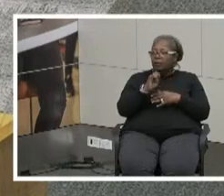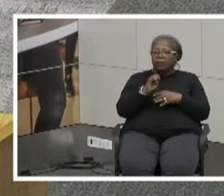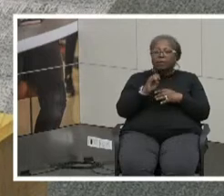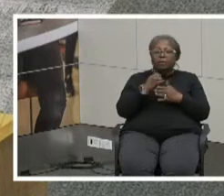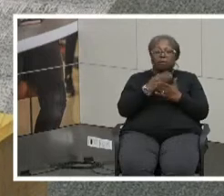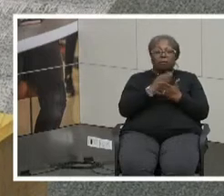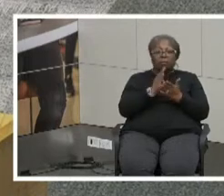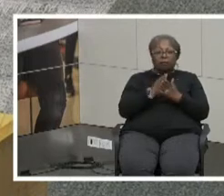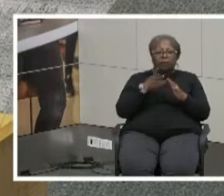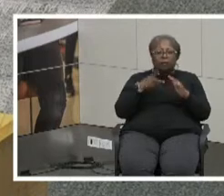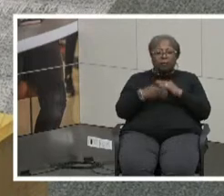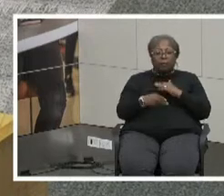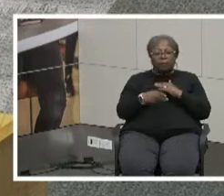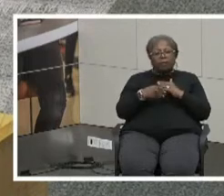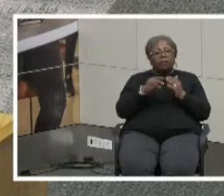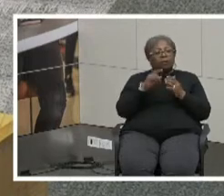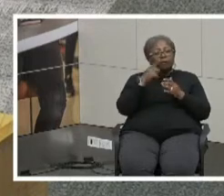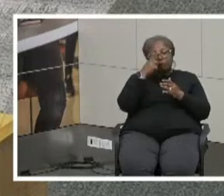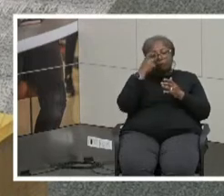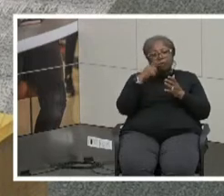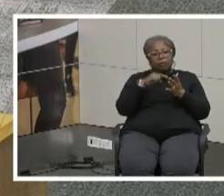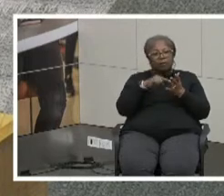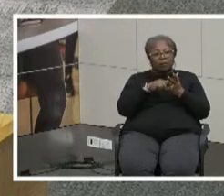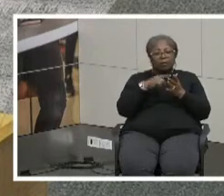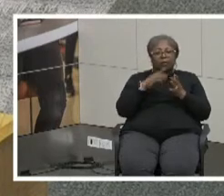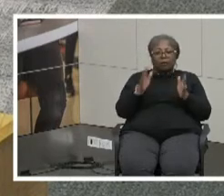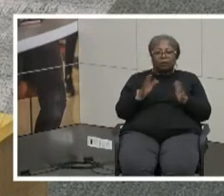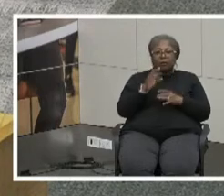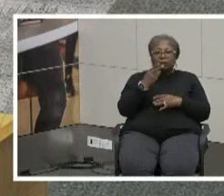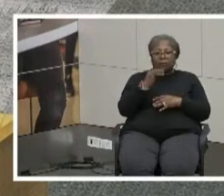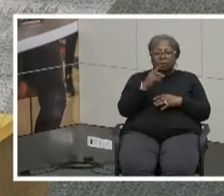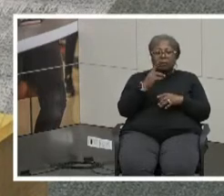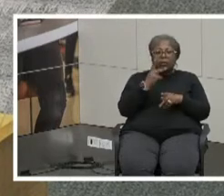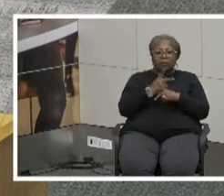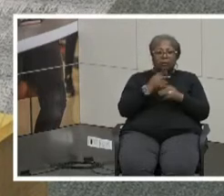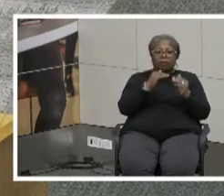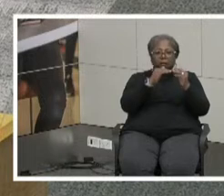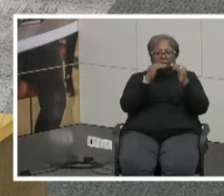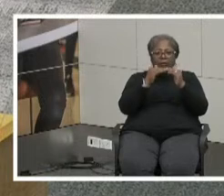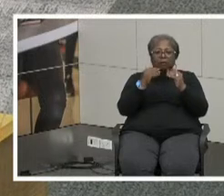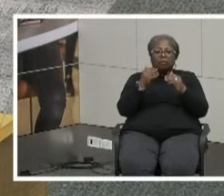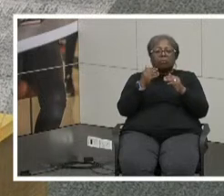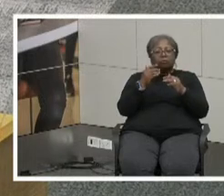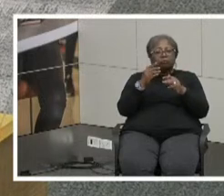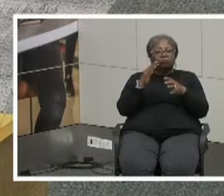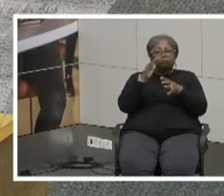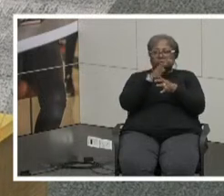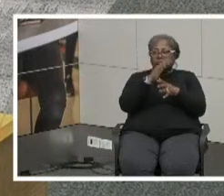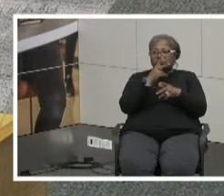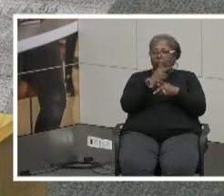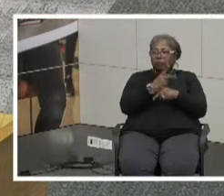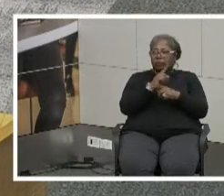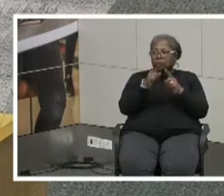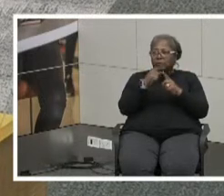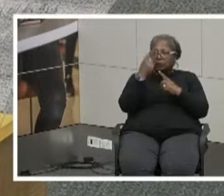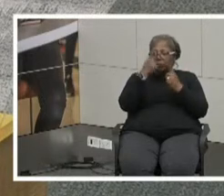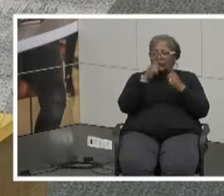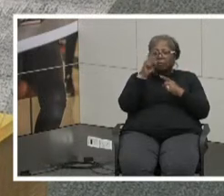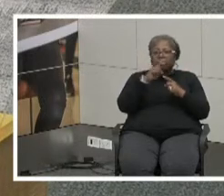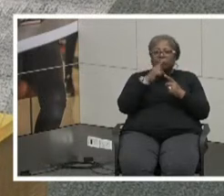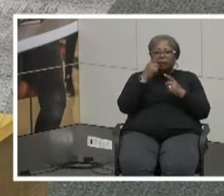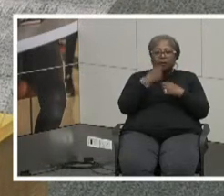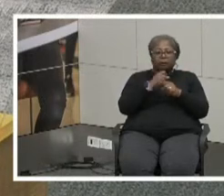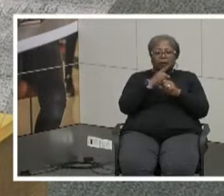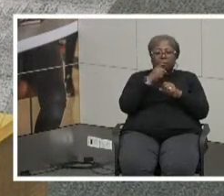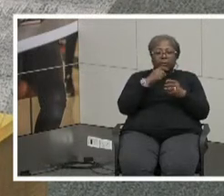budget cuts throughout this perfect storm I urge HD to keep equ Equity at the top of Mind careful consideration must be made